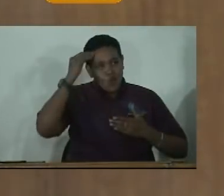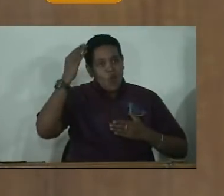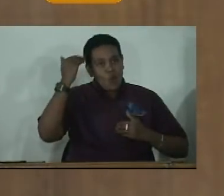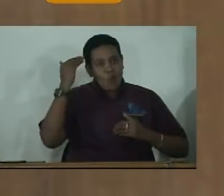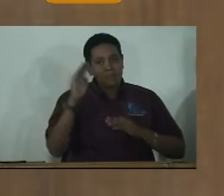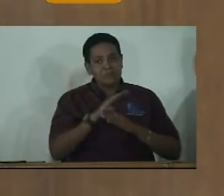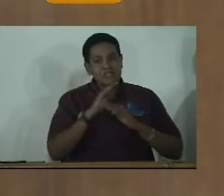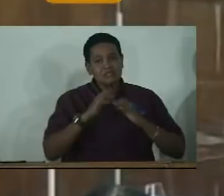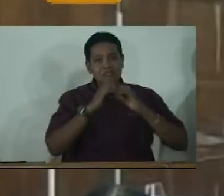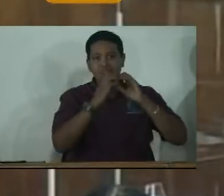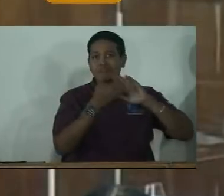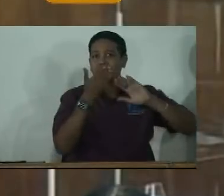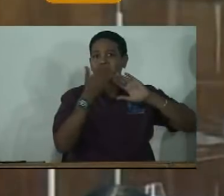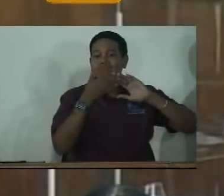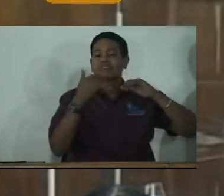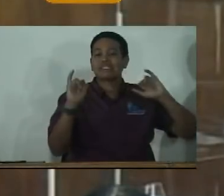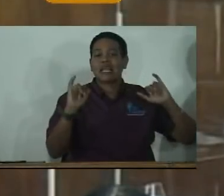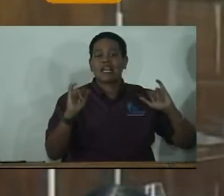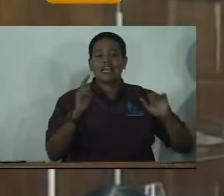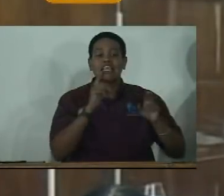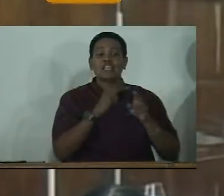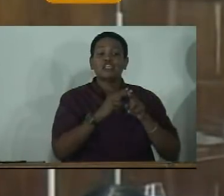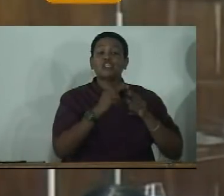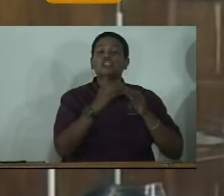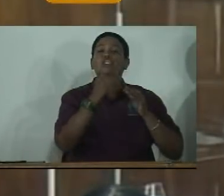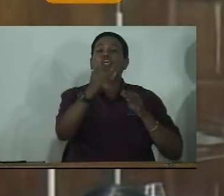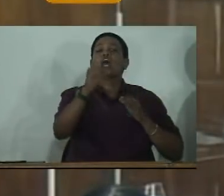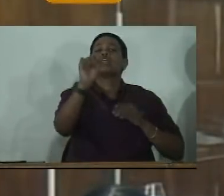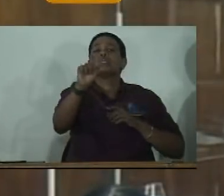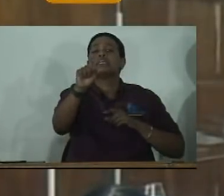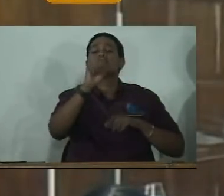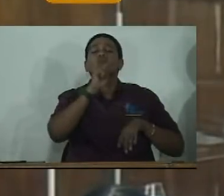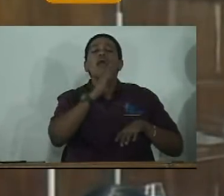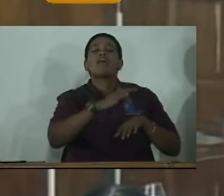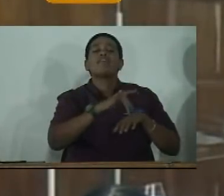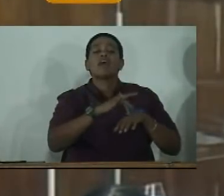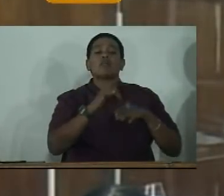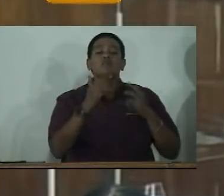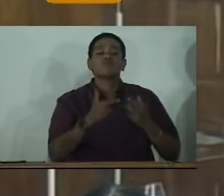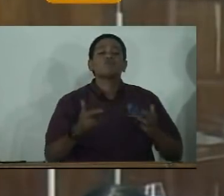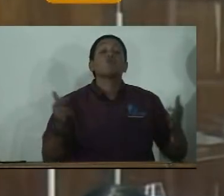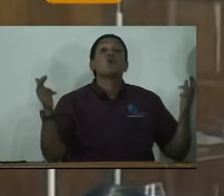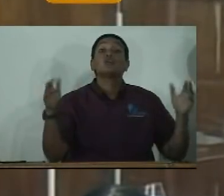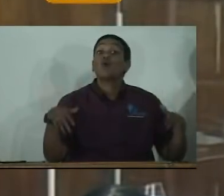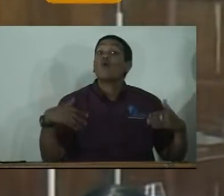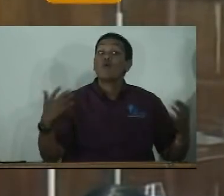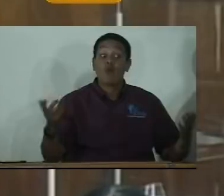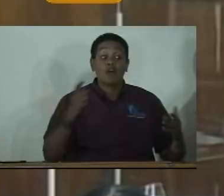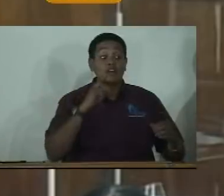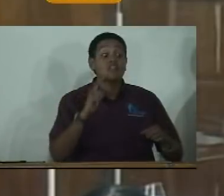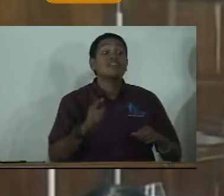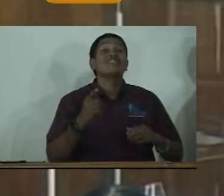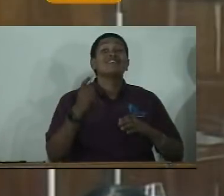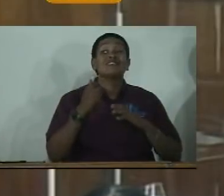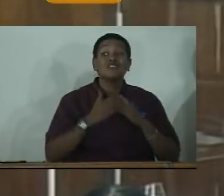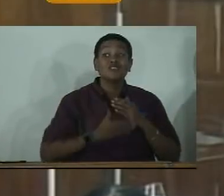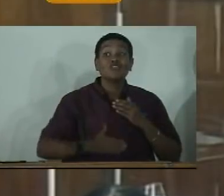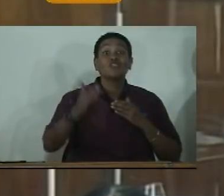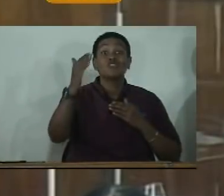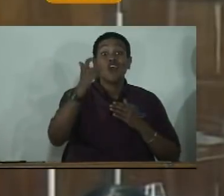Within the short run, there needs to be available resources so that the short run